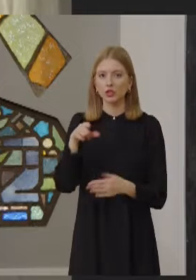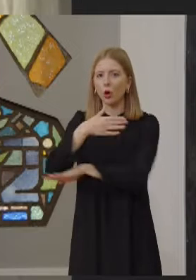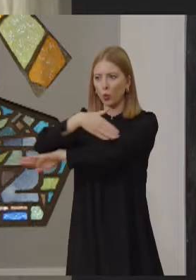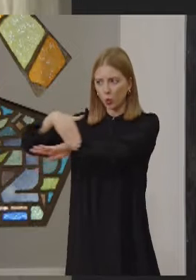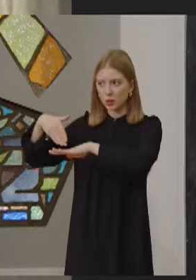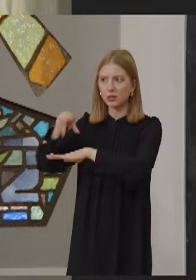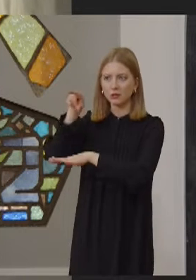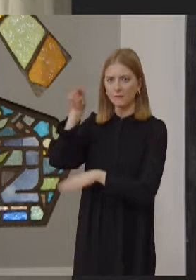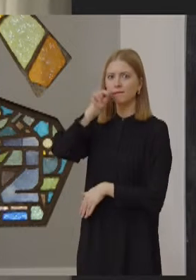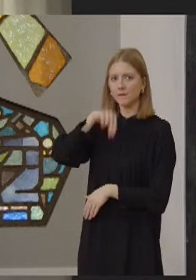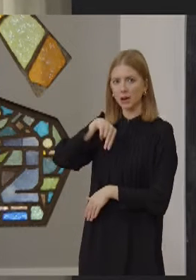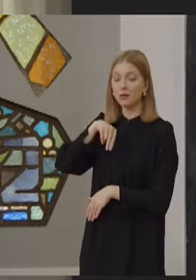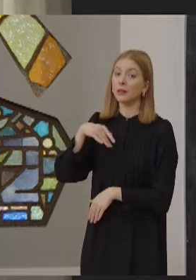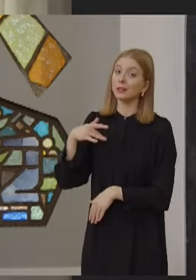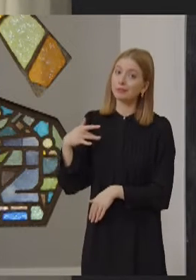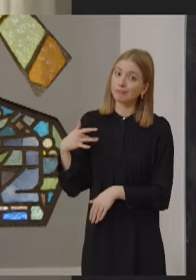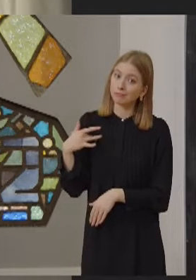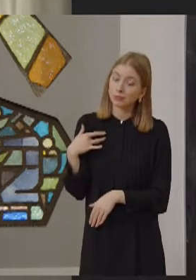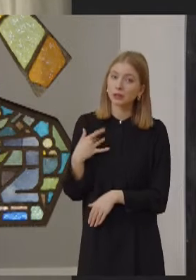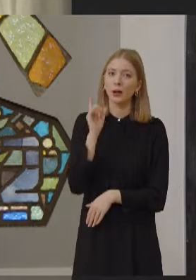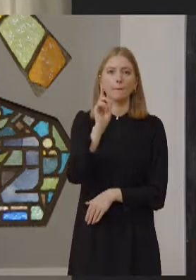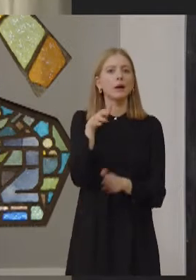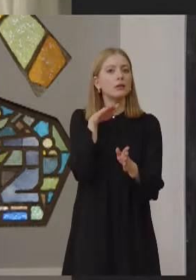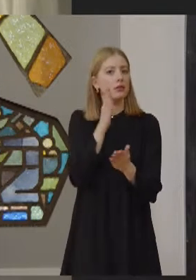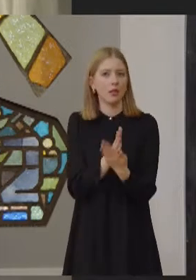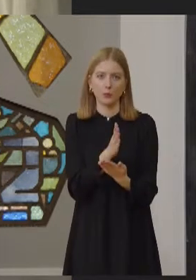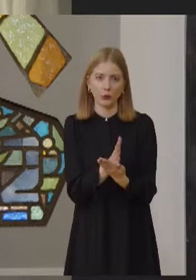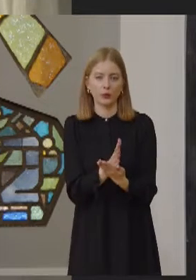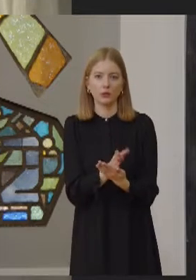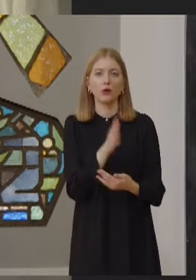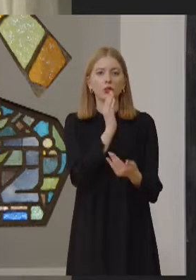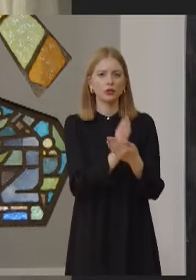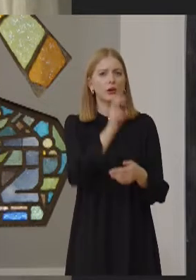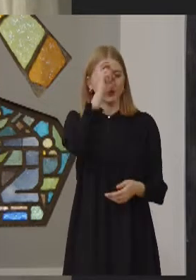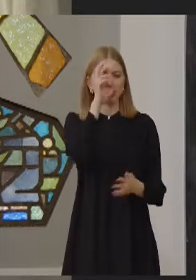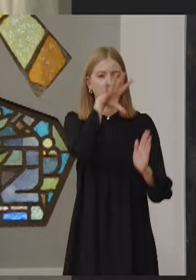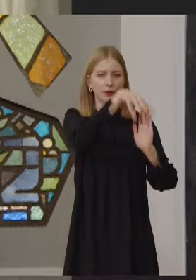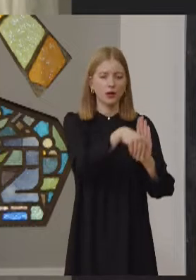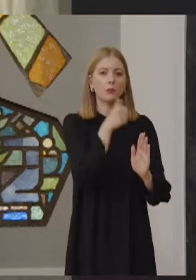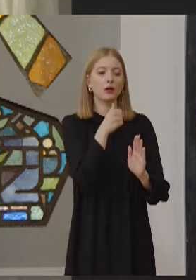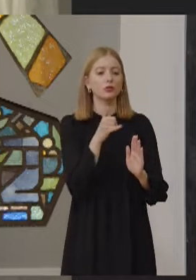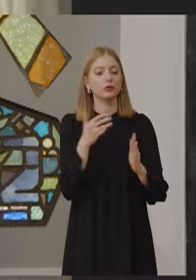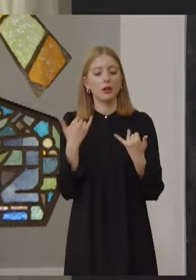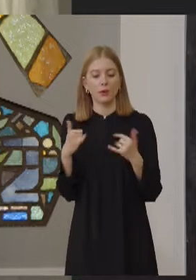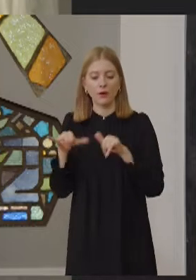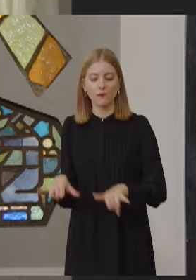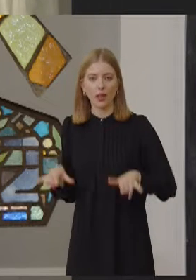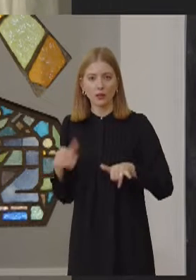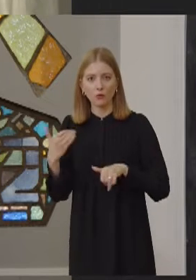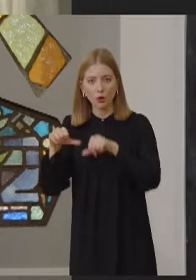wouldn't want to say that this is organized from foreign countries, but there are certain signs